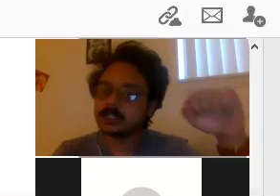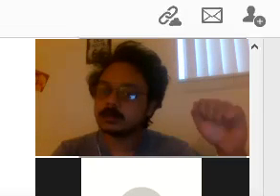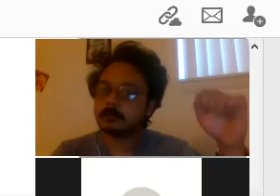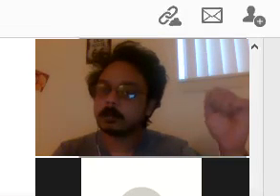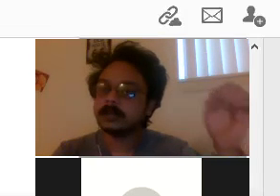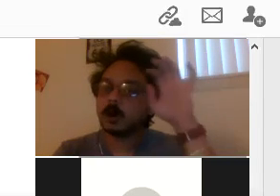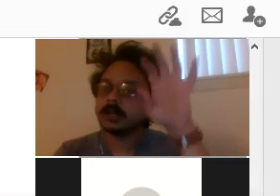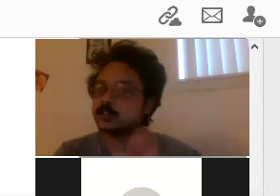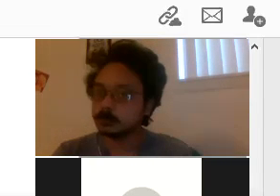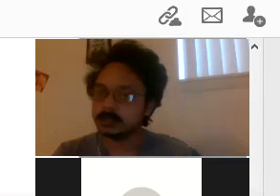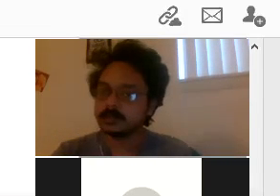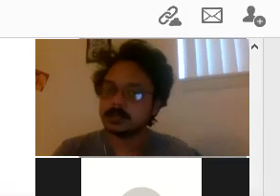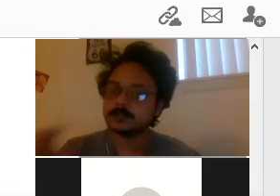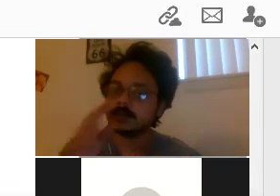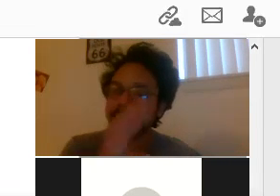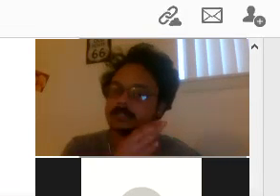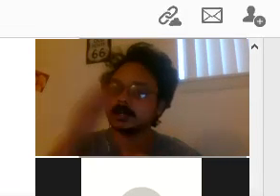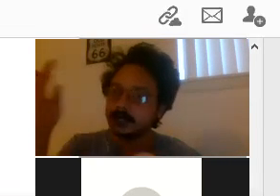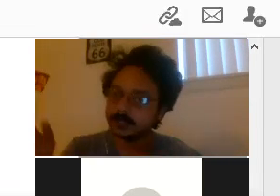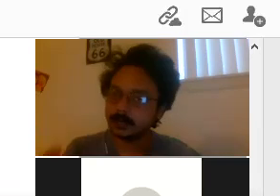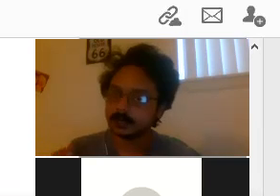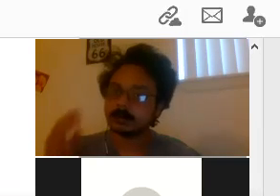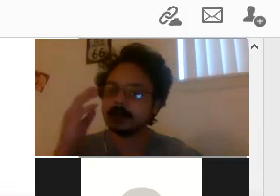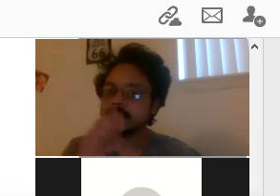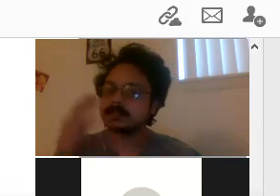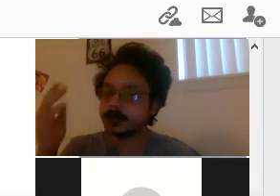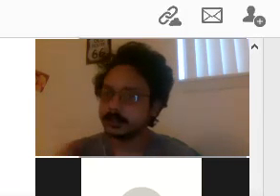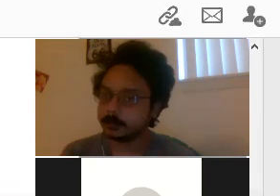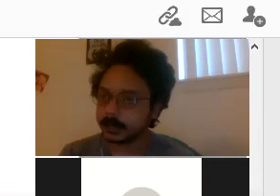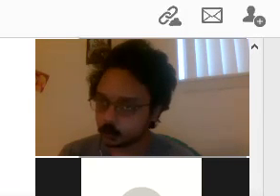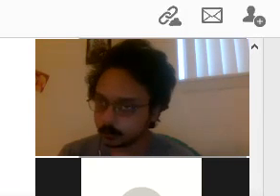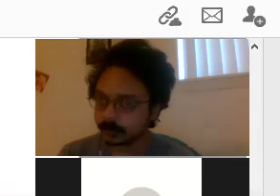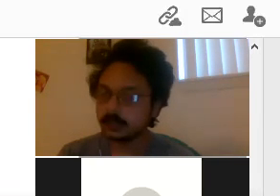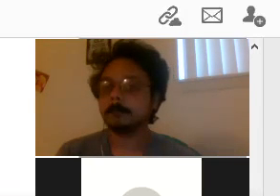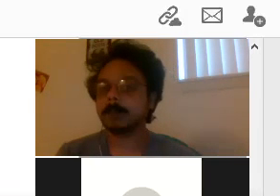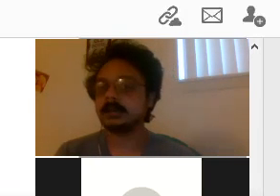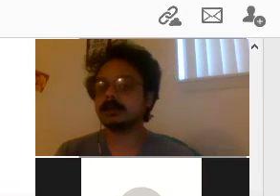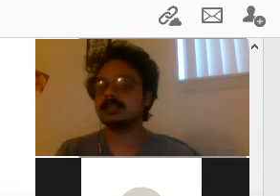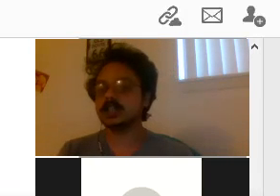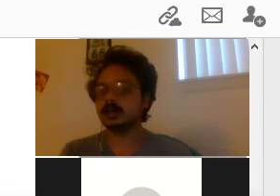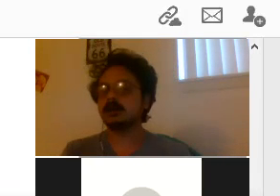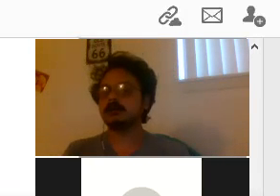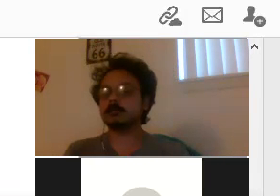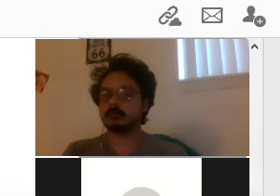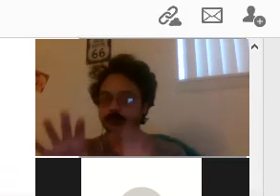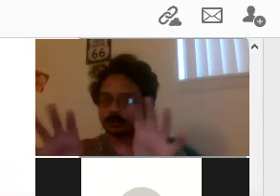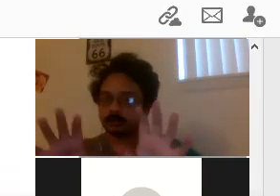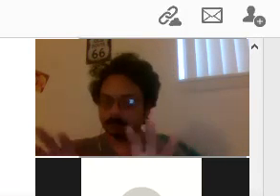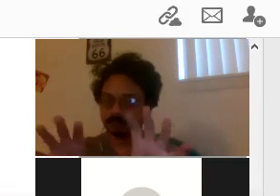this equation by not assuming these things where a is greater than n and a is greater than n by 2. But in